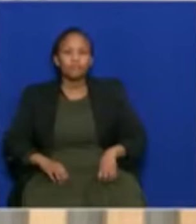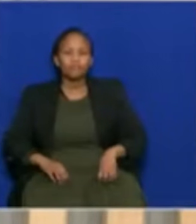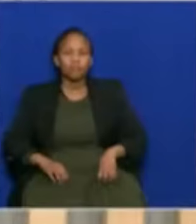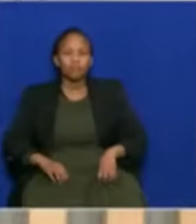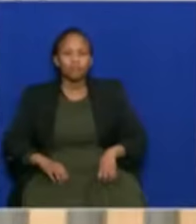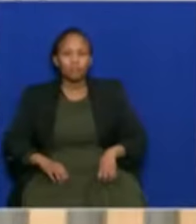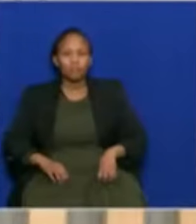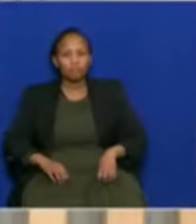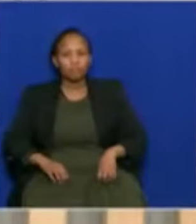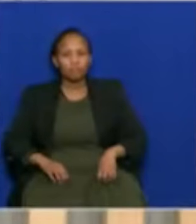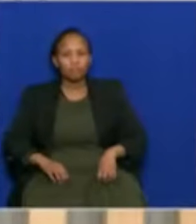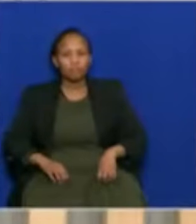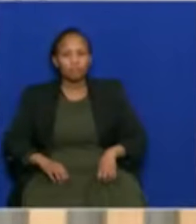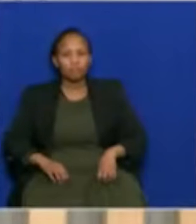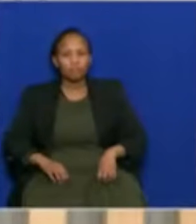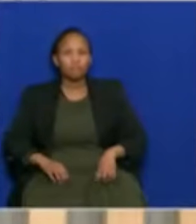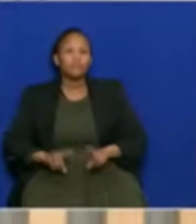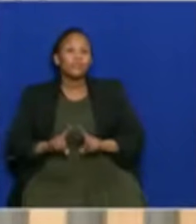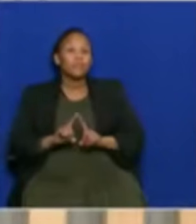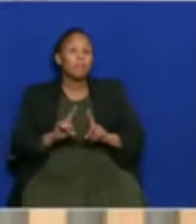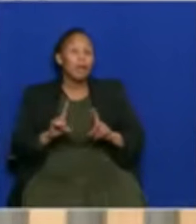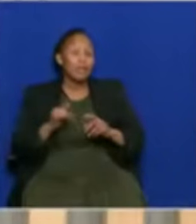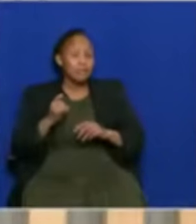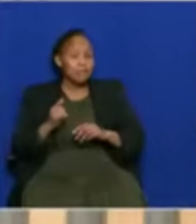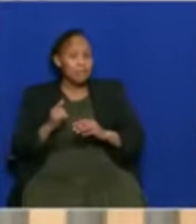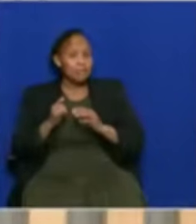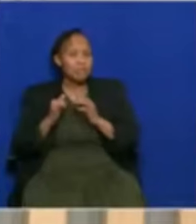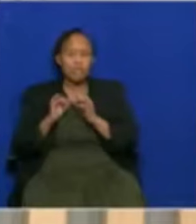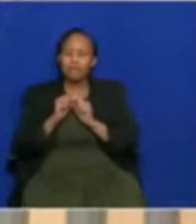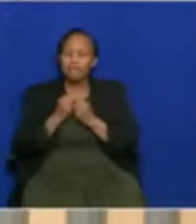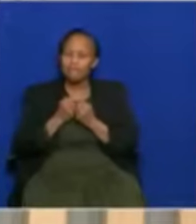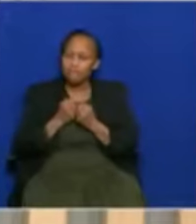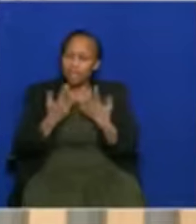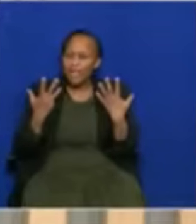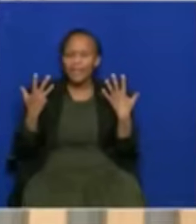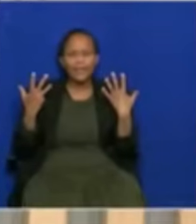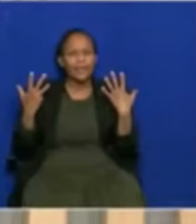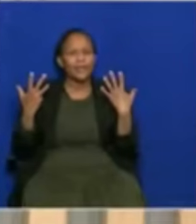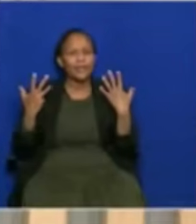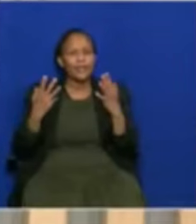many other posts. There are quite a significant number of them.